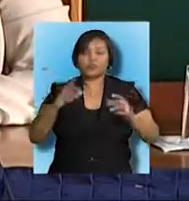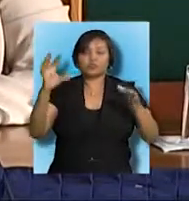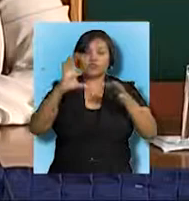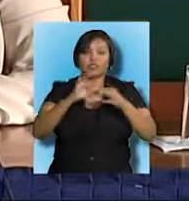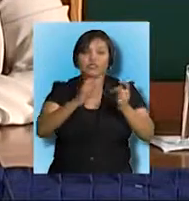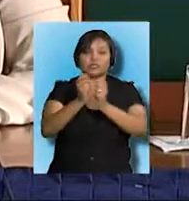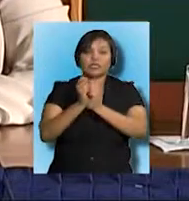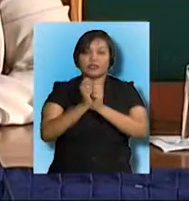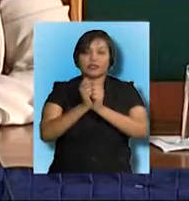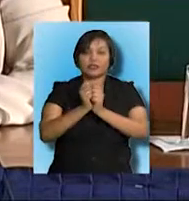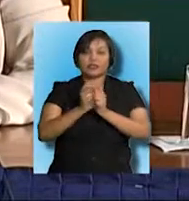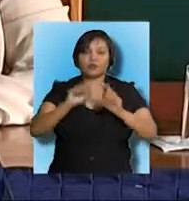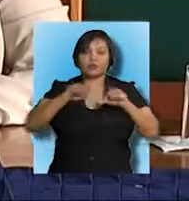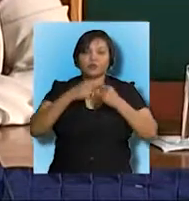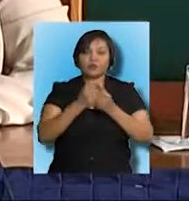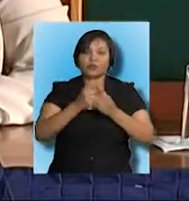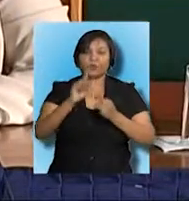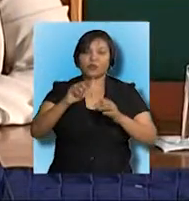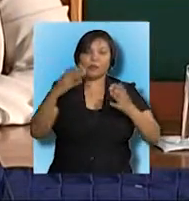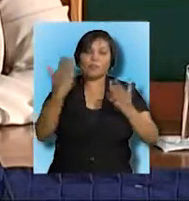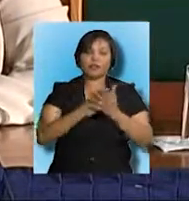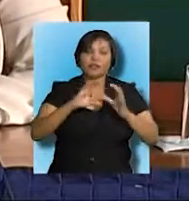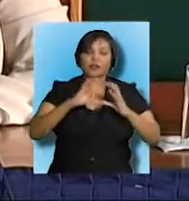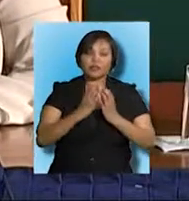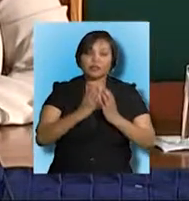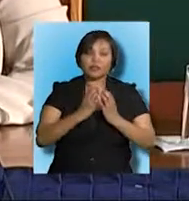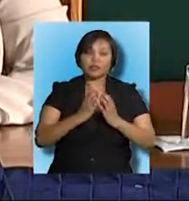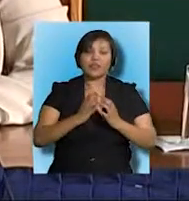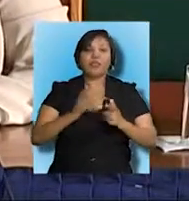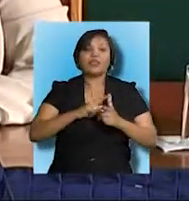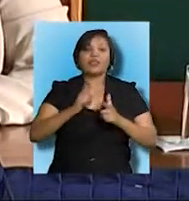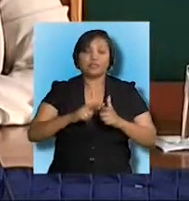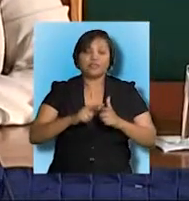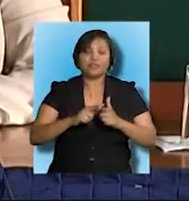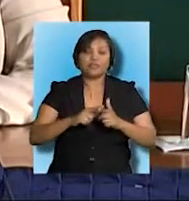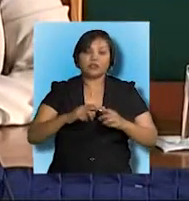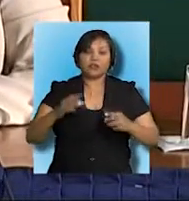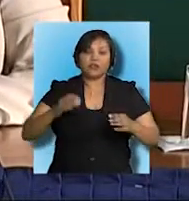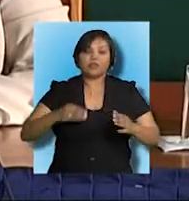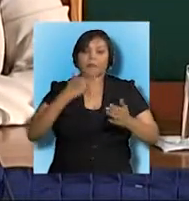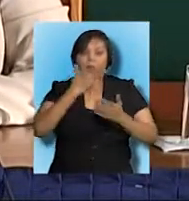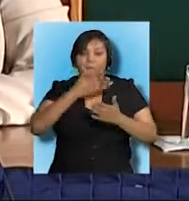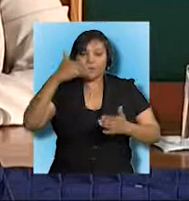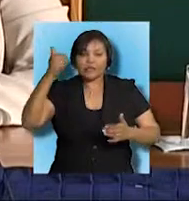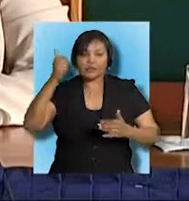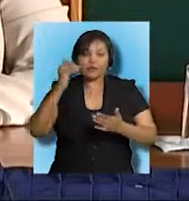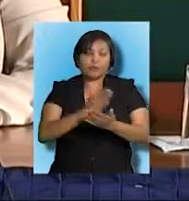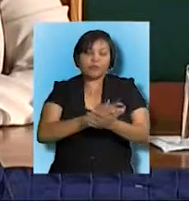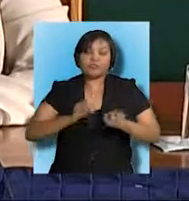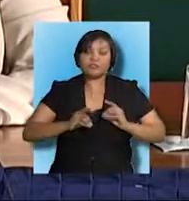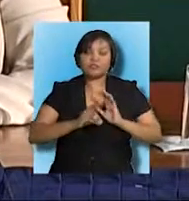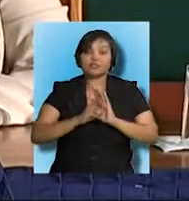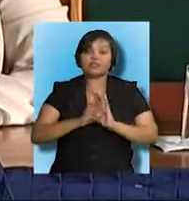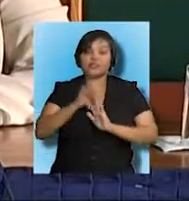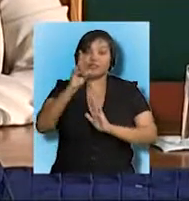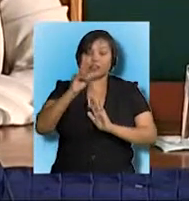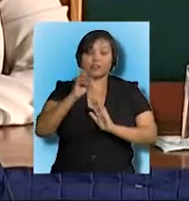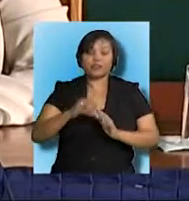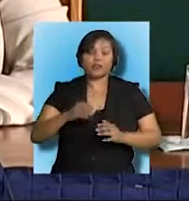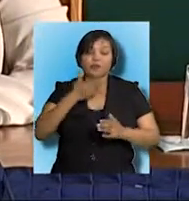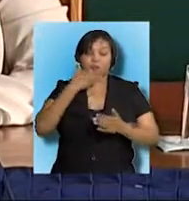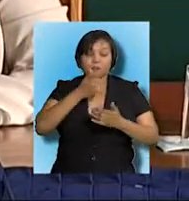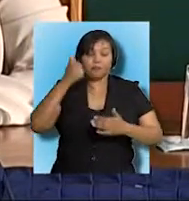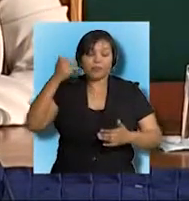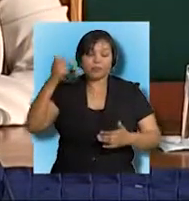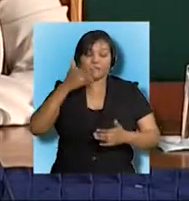in place for other things, develop new platforms, new distribution channels, have hire better staff, train staff, that